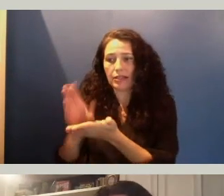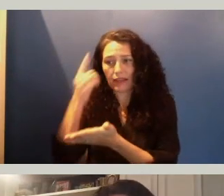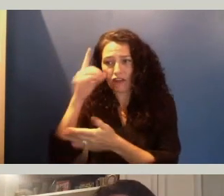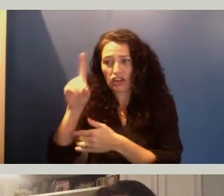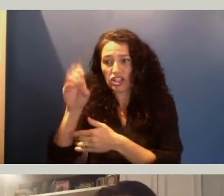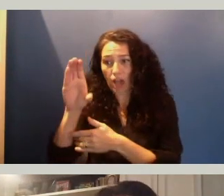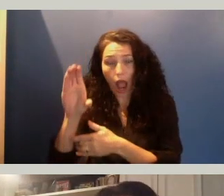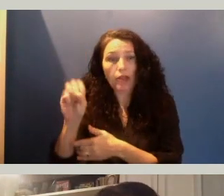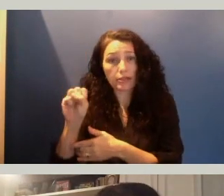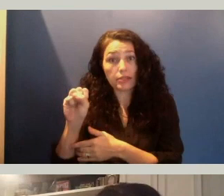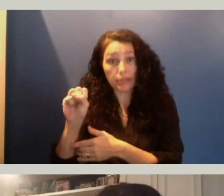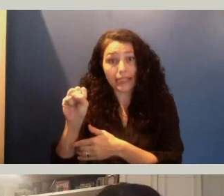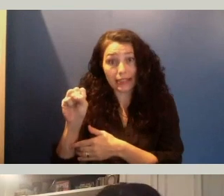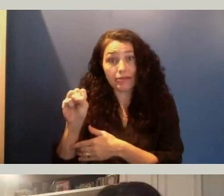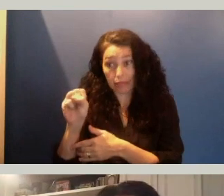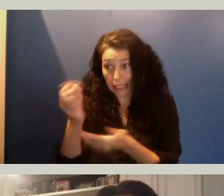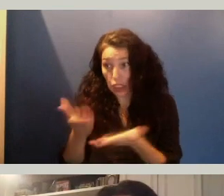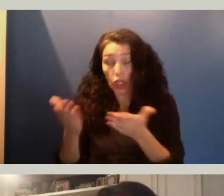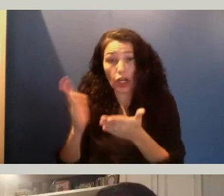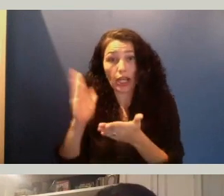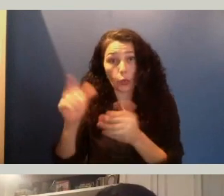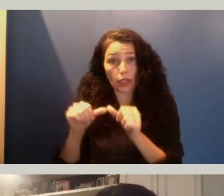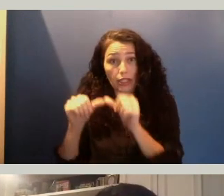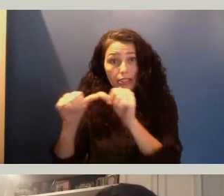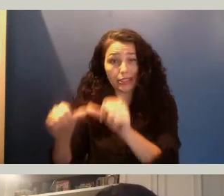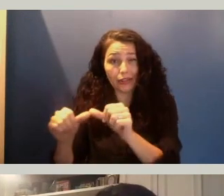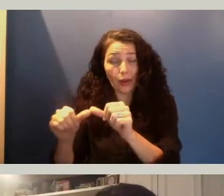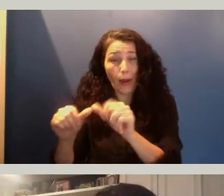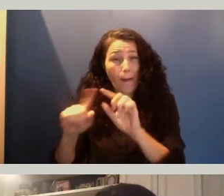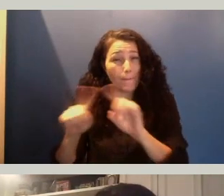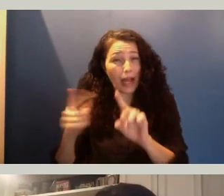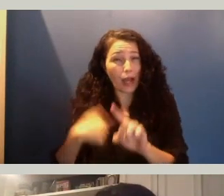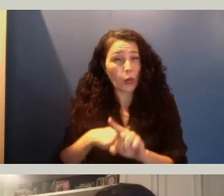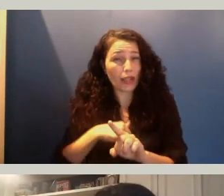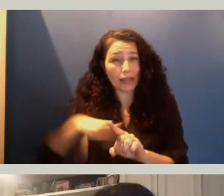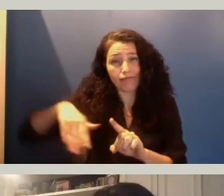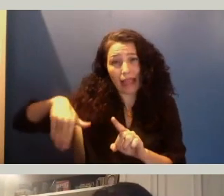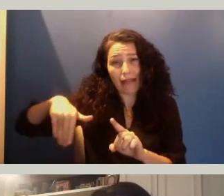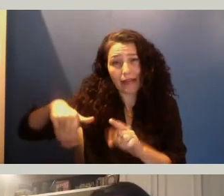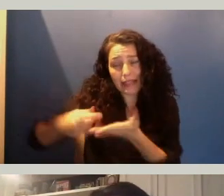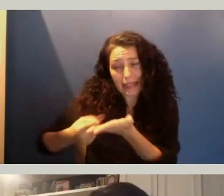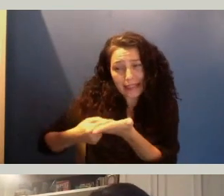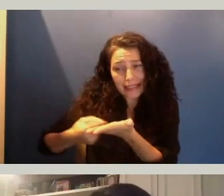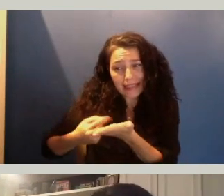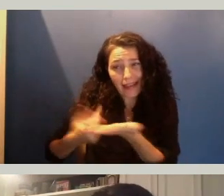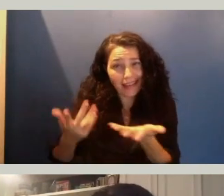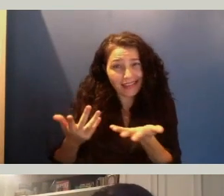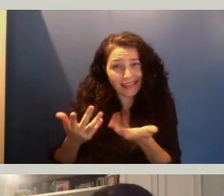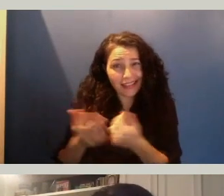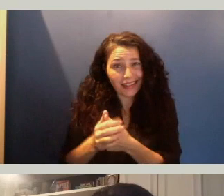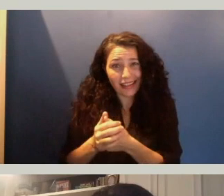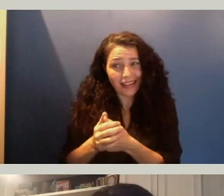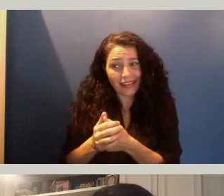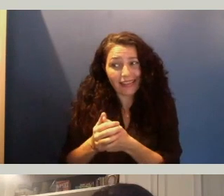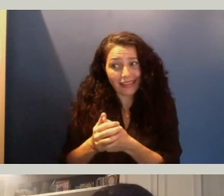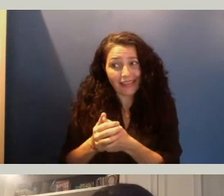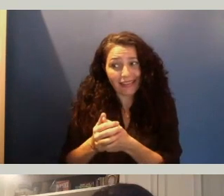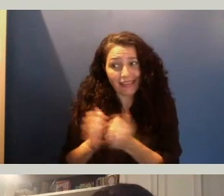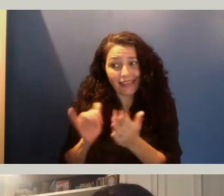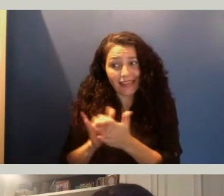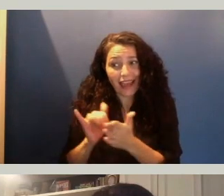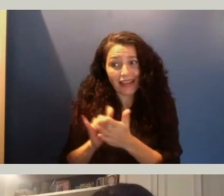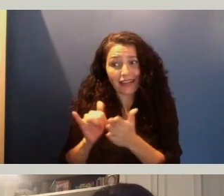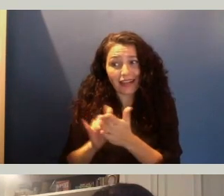I think what we have kind of left unsaid is that in some cases, if not many cases, that